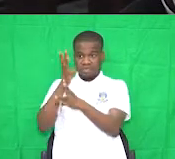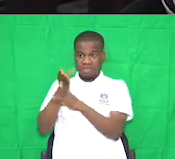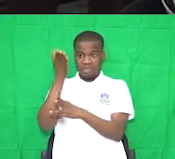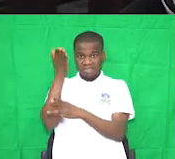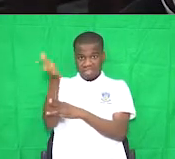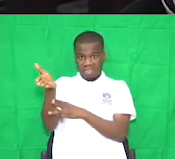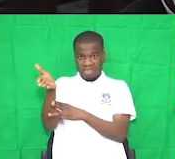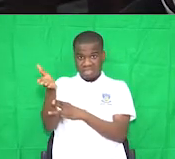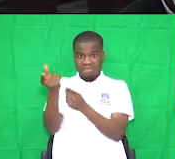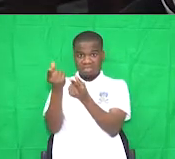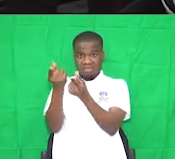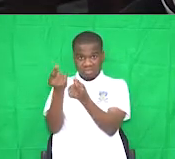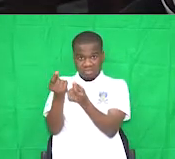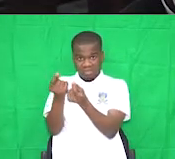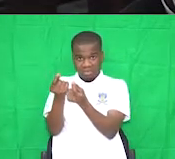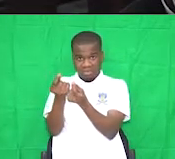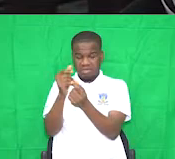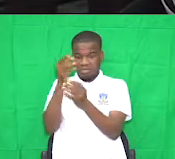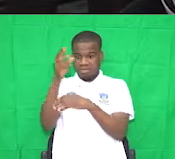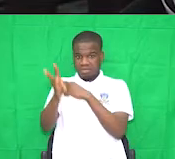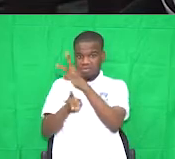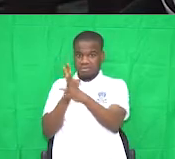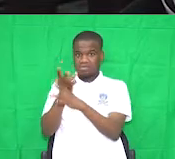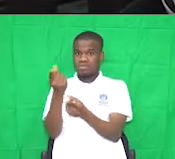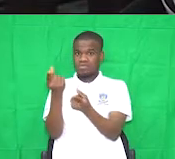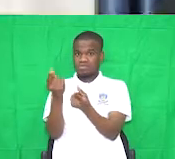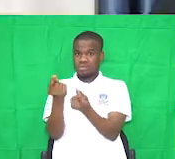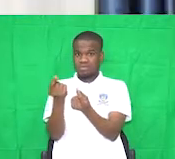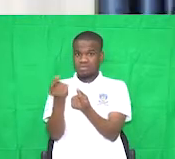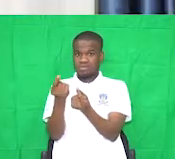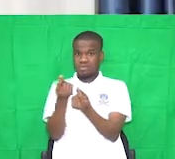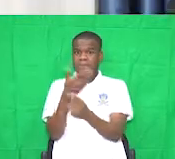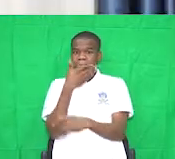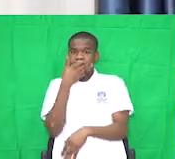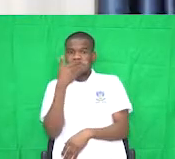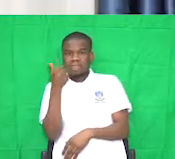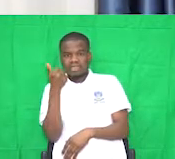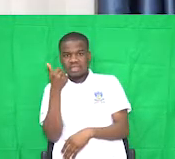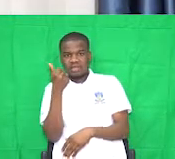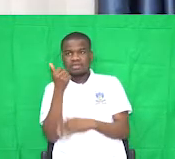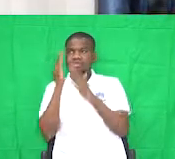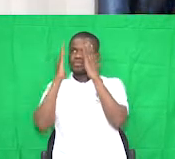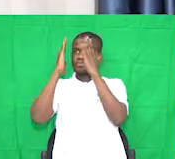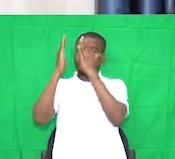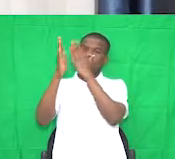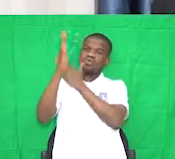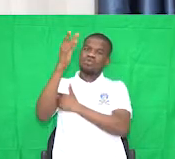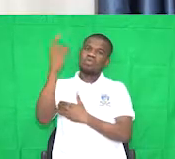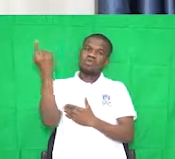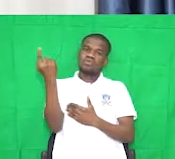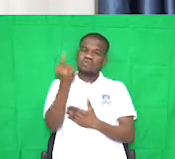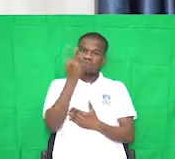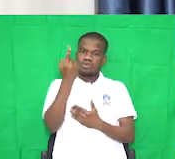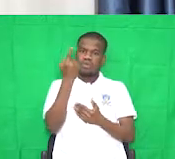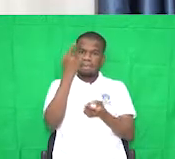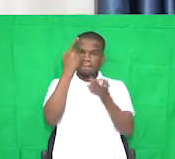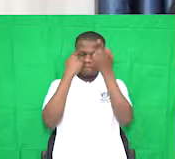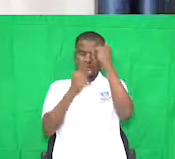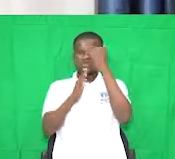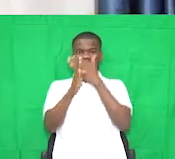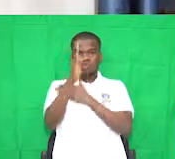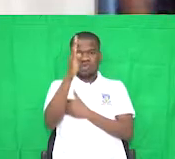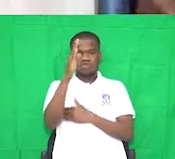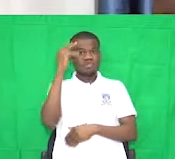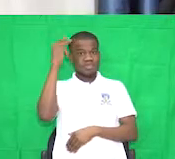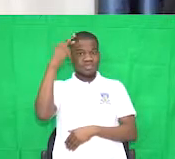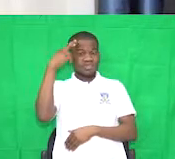a sa wo ye na wo ye oba wo ye abrantie na wo susu se de na nyame de me be ya nyame wo biribi ntia odo ba wias